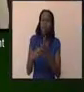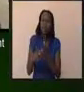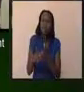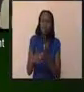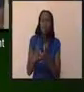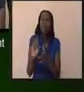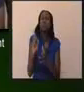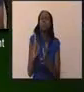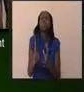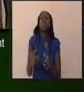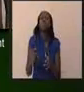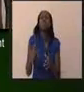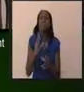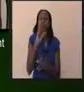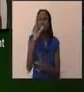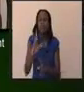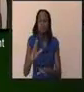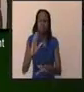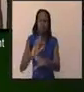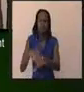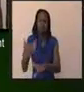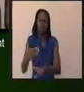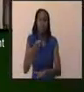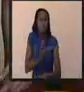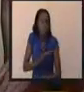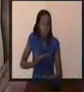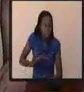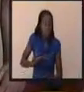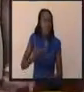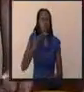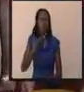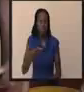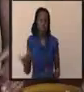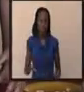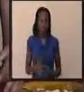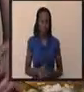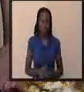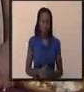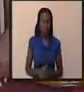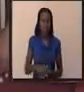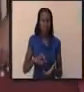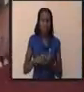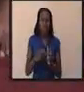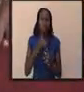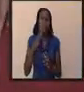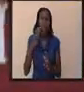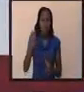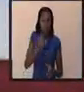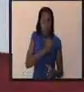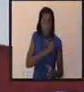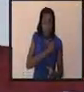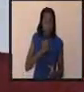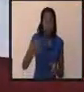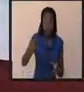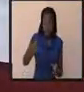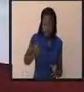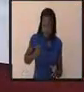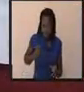what? Features. Okay, wait. So does it mean when both gametes, let's say the mother and the